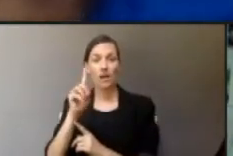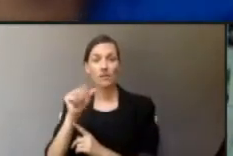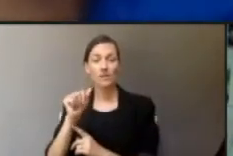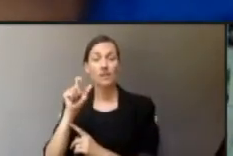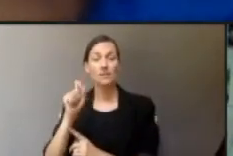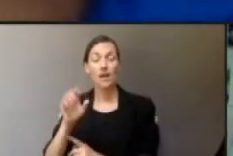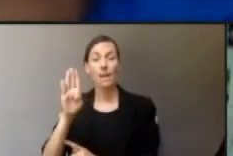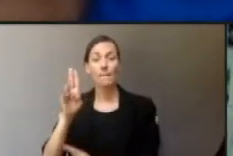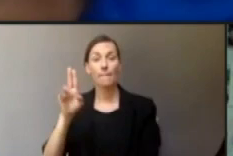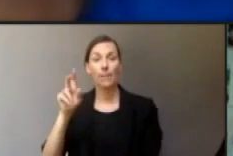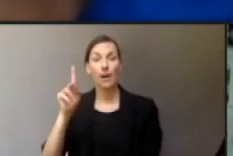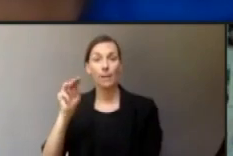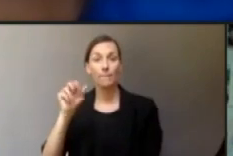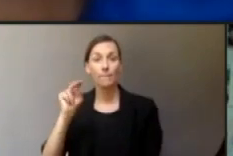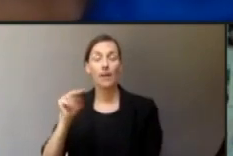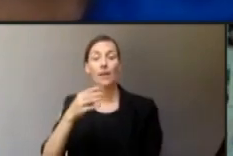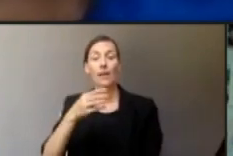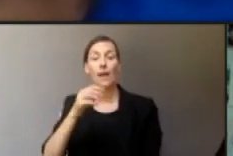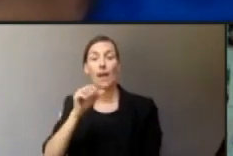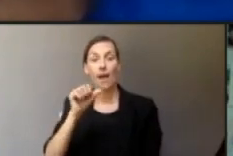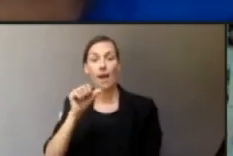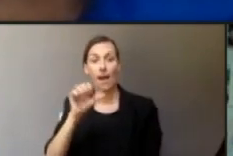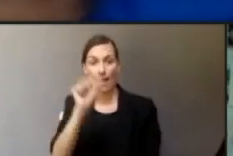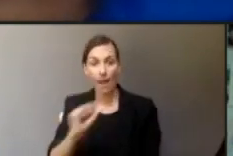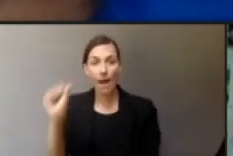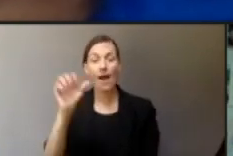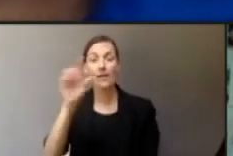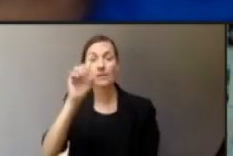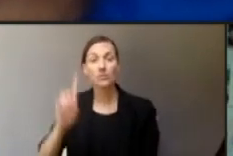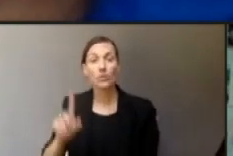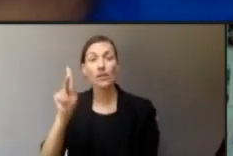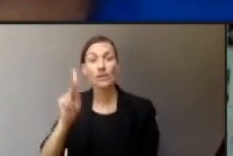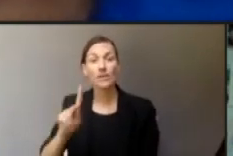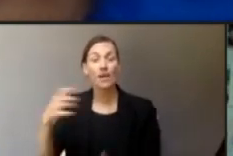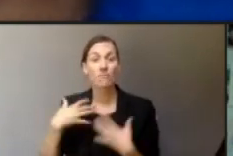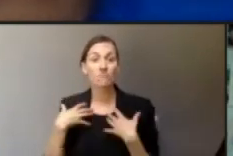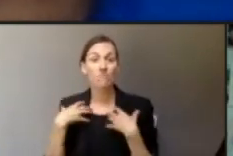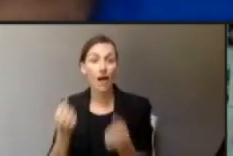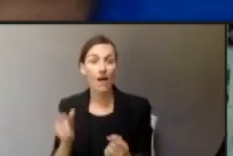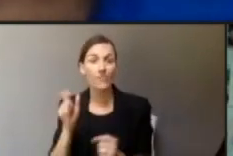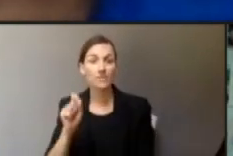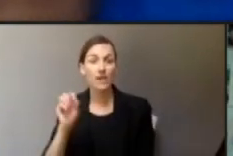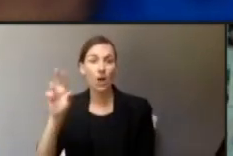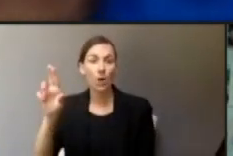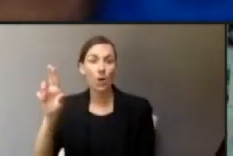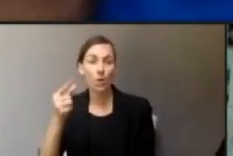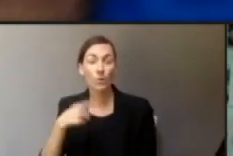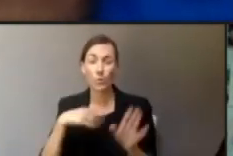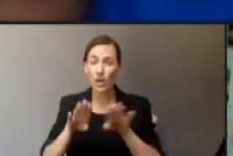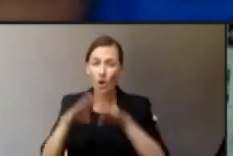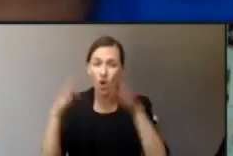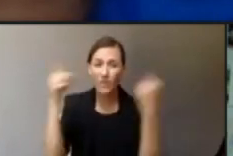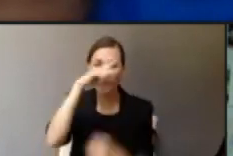sherlanda.buckman@detroitk12.org, if you are interested in talking further. But, when we opened for summer